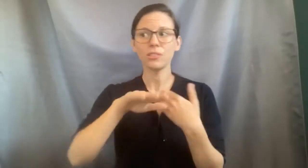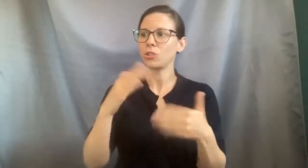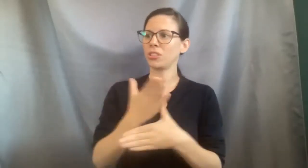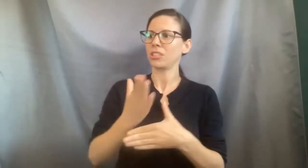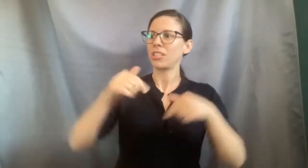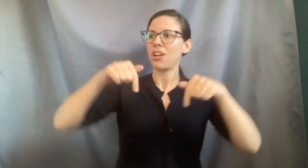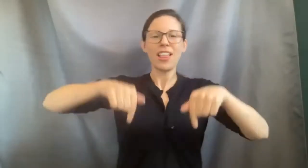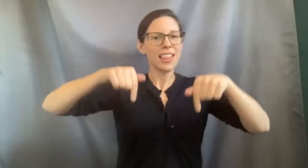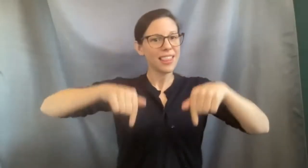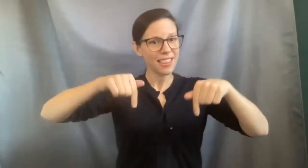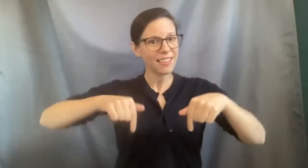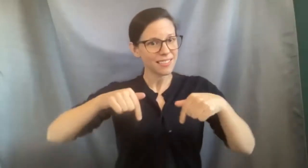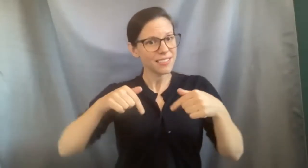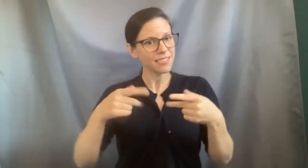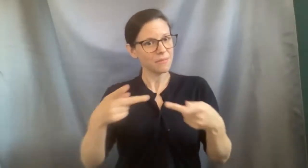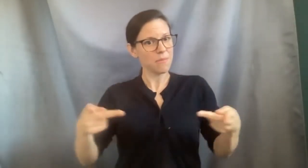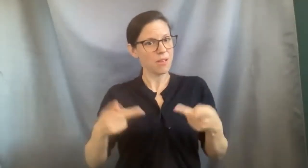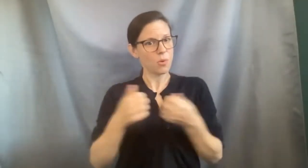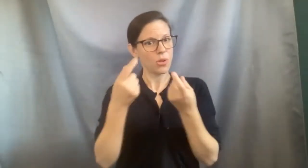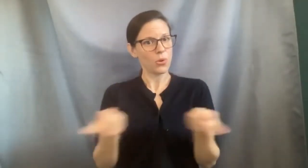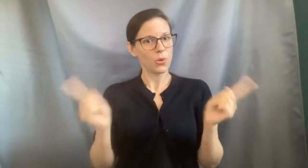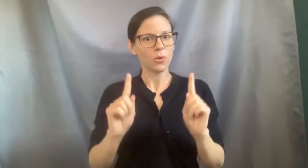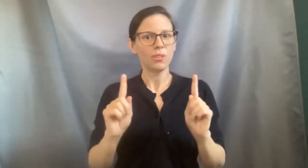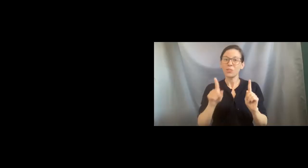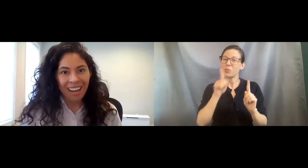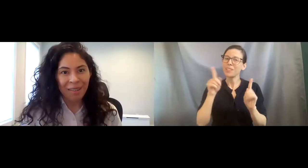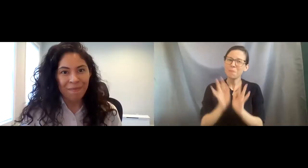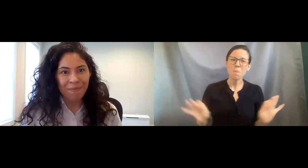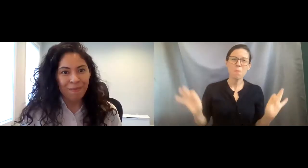you on such an important topic.